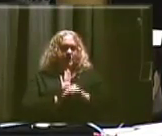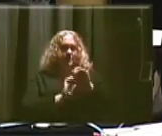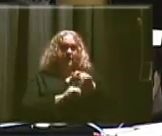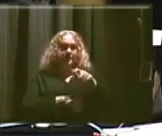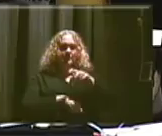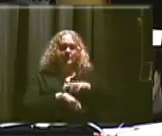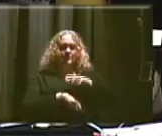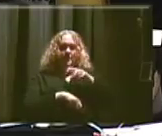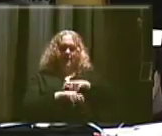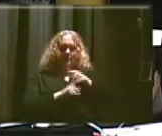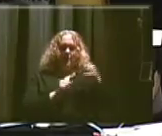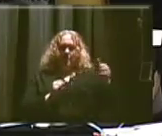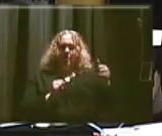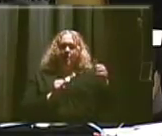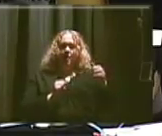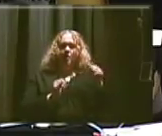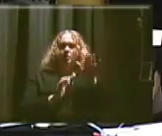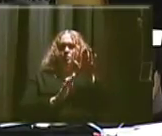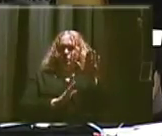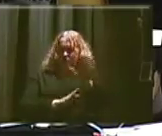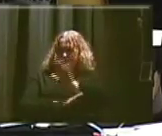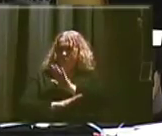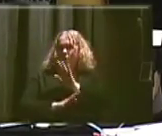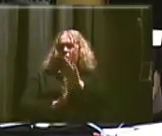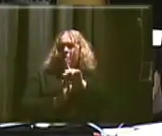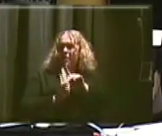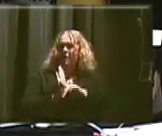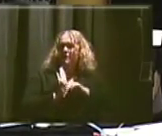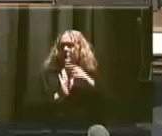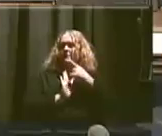policy gives for this.